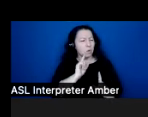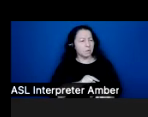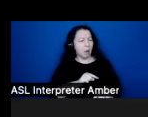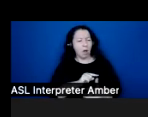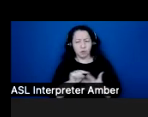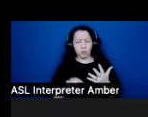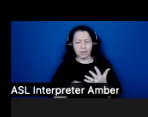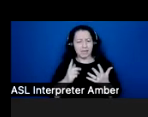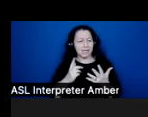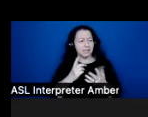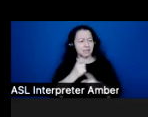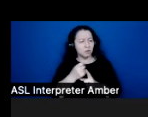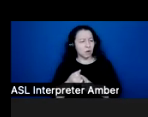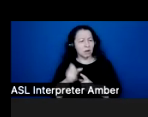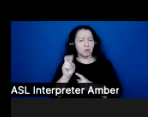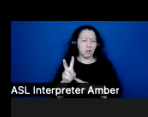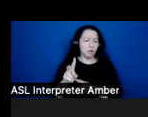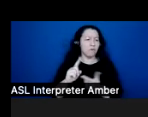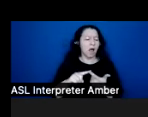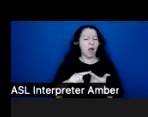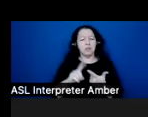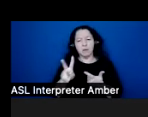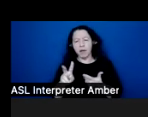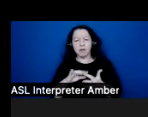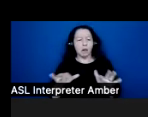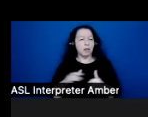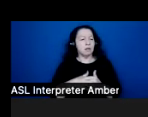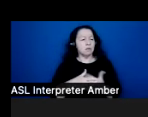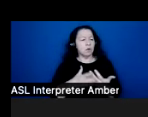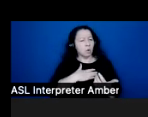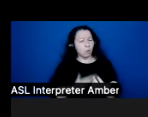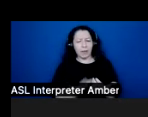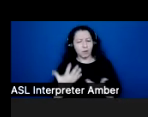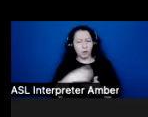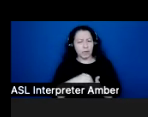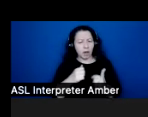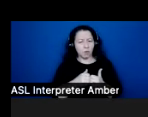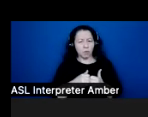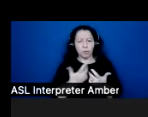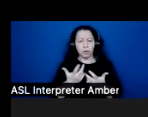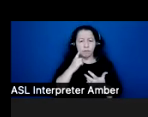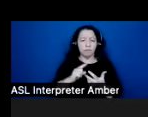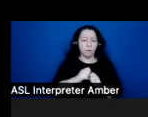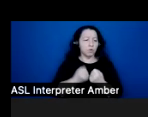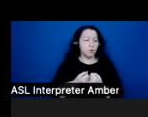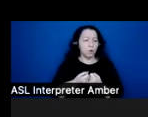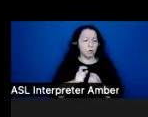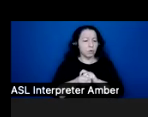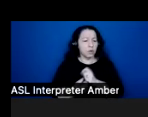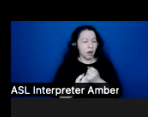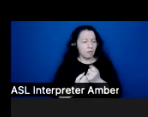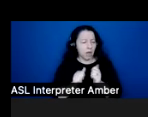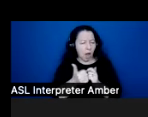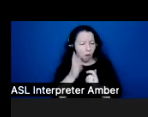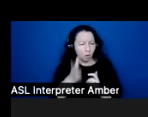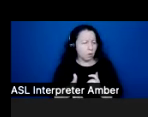to sexual violence and what they might be willing to engage in terms of social change advocacy, right? That's